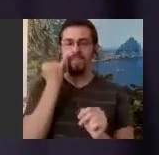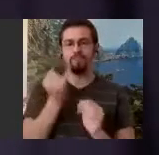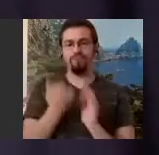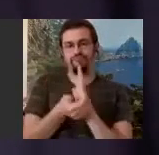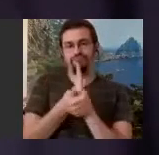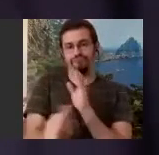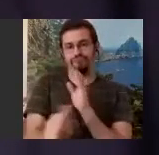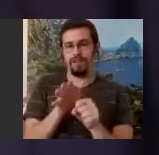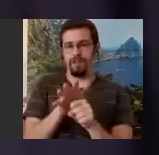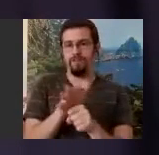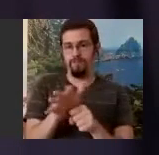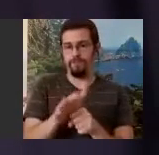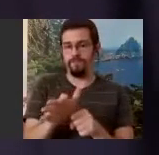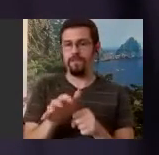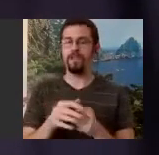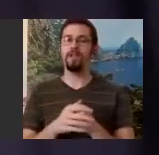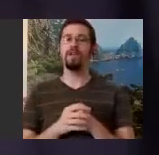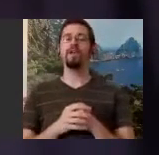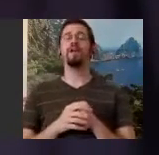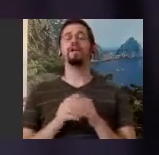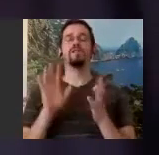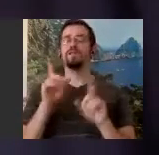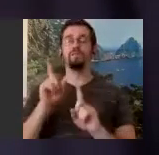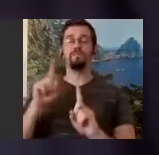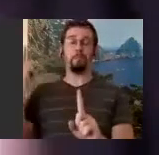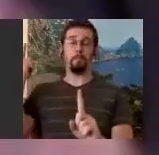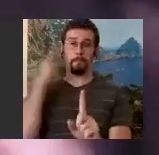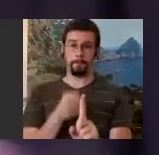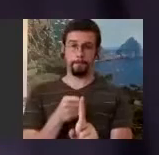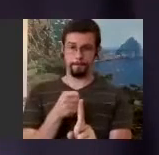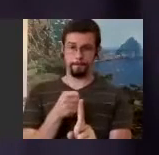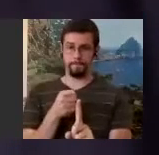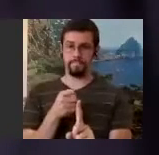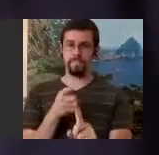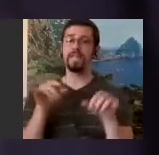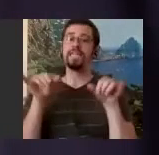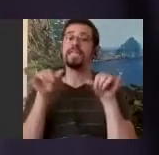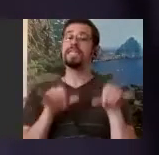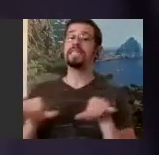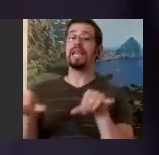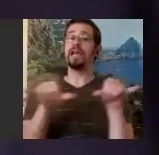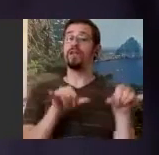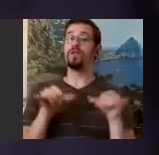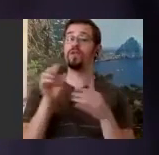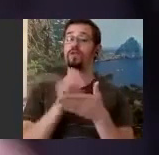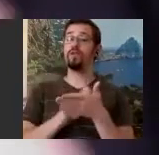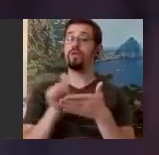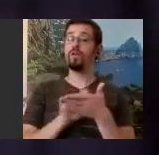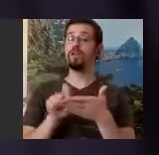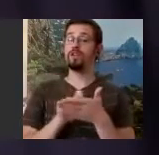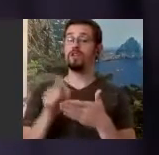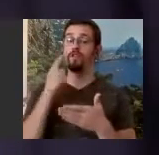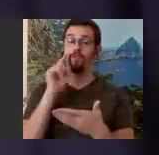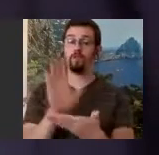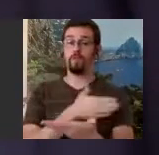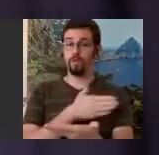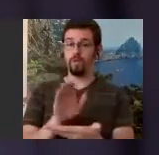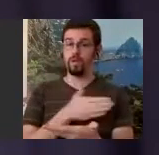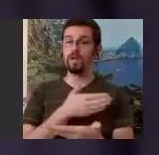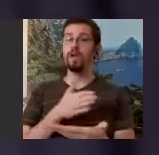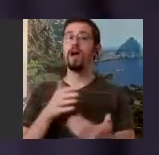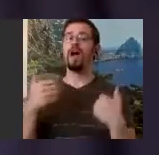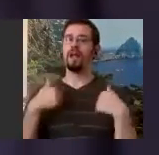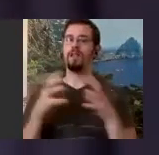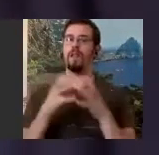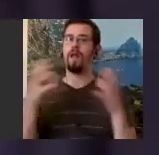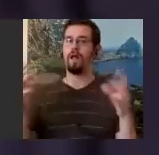tradition. The point being that this standard notation, this tradition, carries a lot of cultural